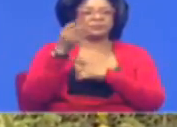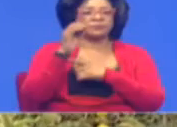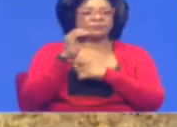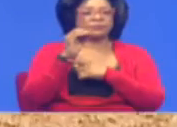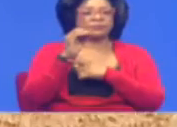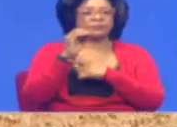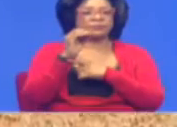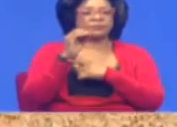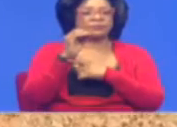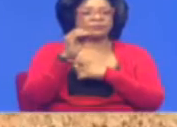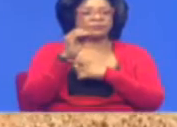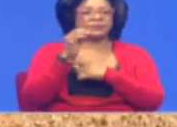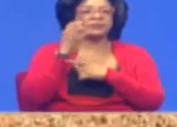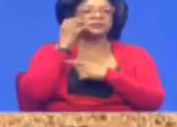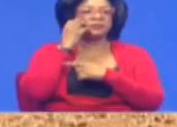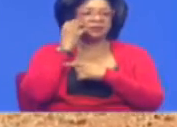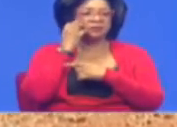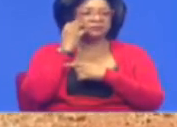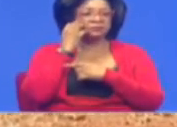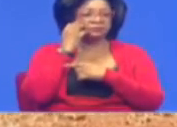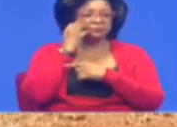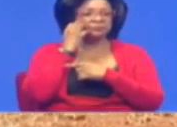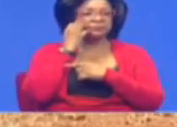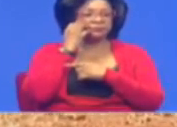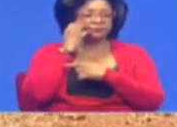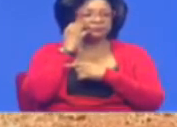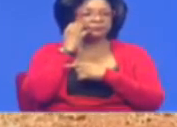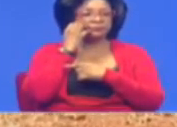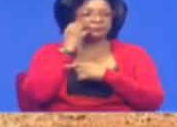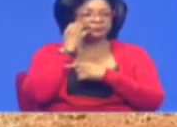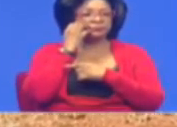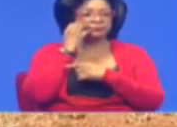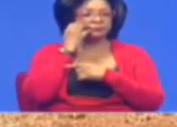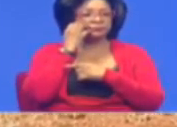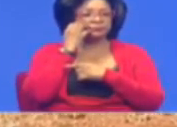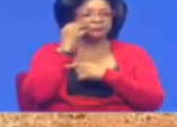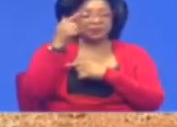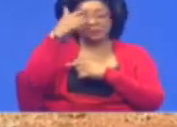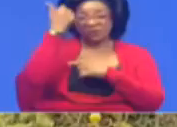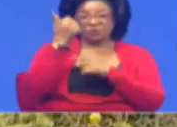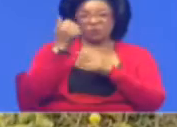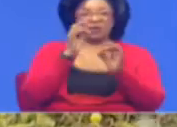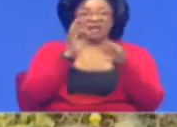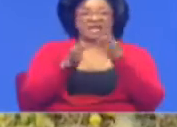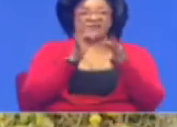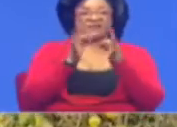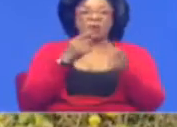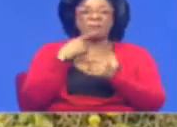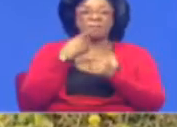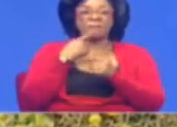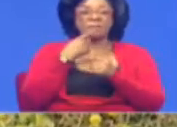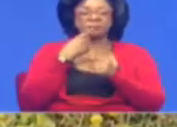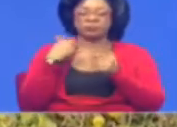This is quite sad. It's really sad. Because even if you say mkuzange kuona,